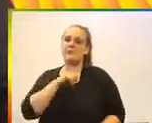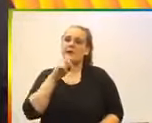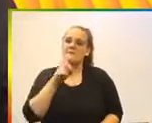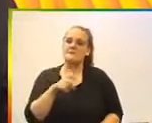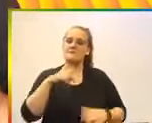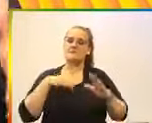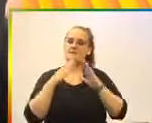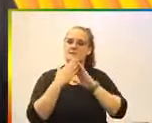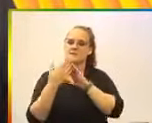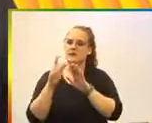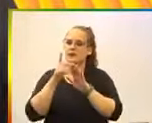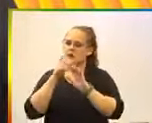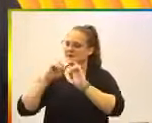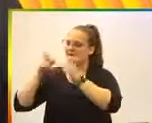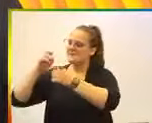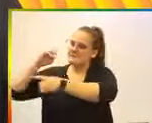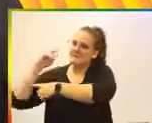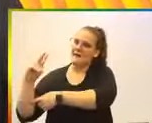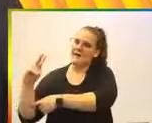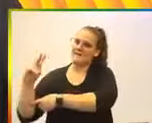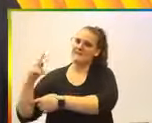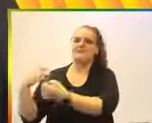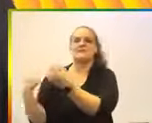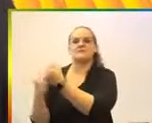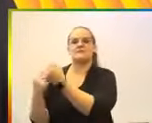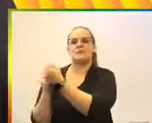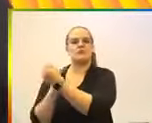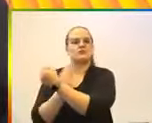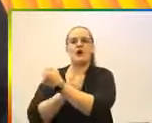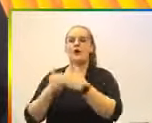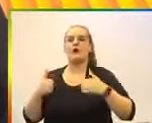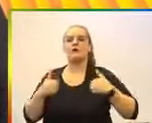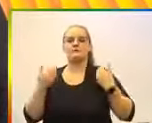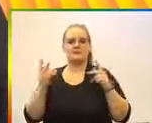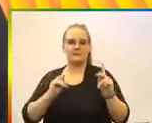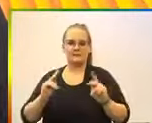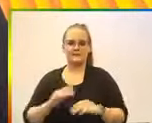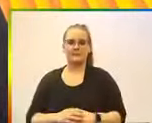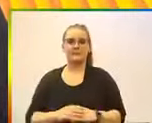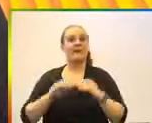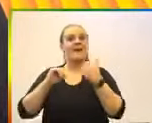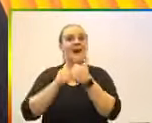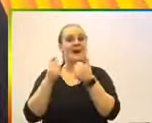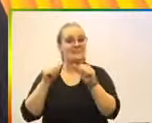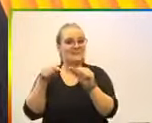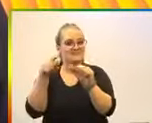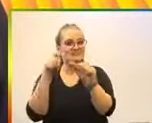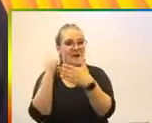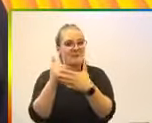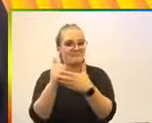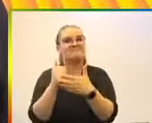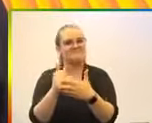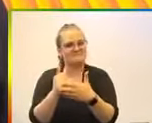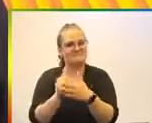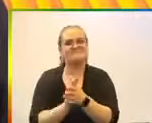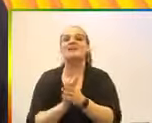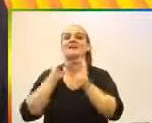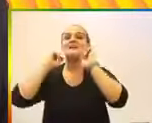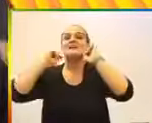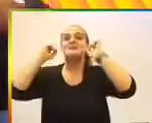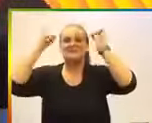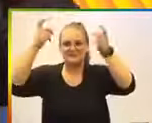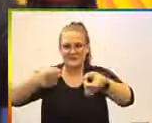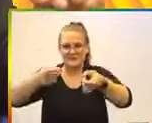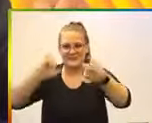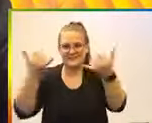back and support our youth. And here's how you can help. Donate today.